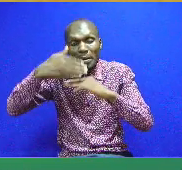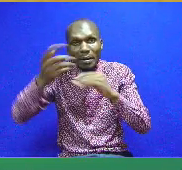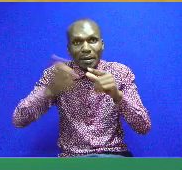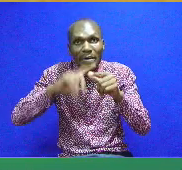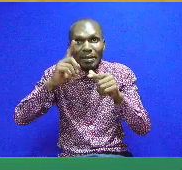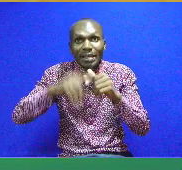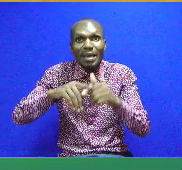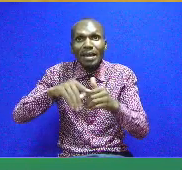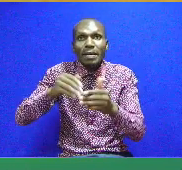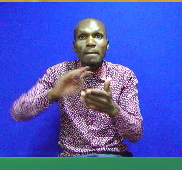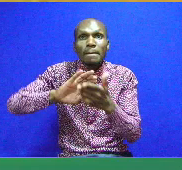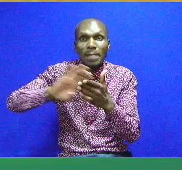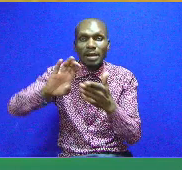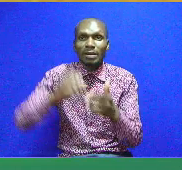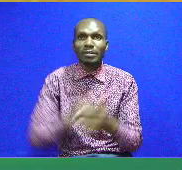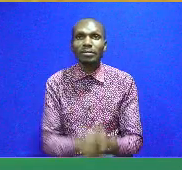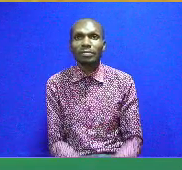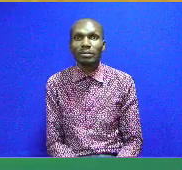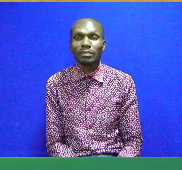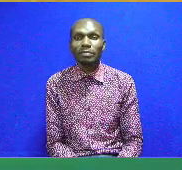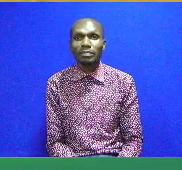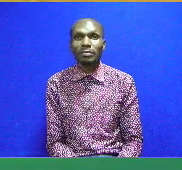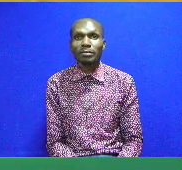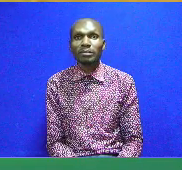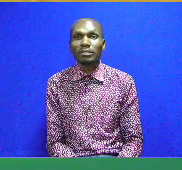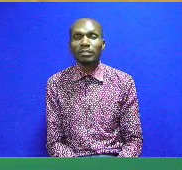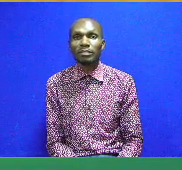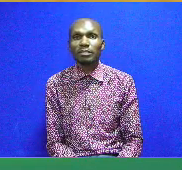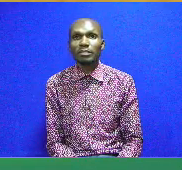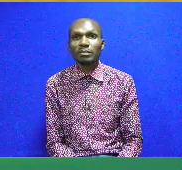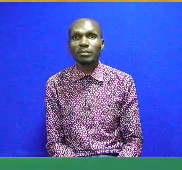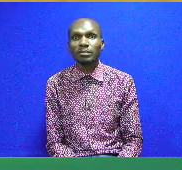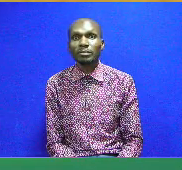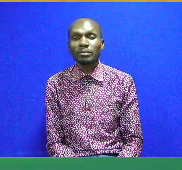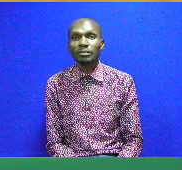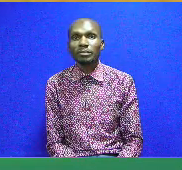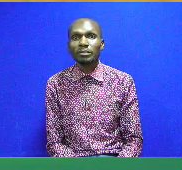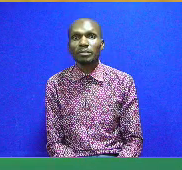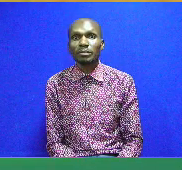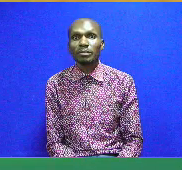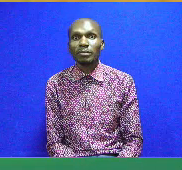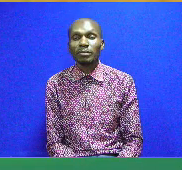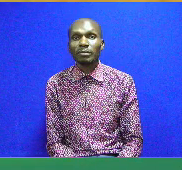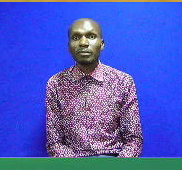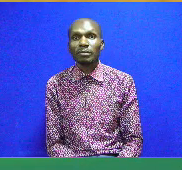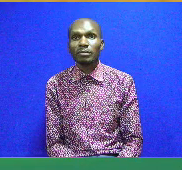of ban, it will be a better thing to build up on the bell. So.